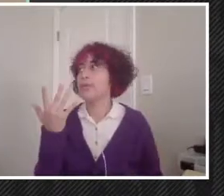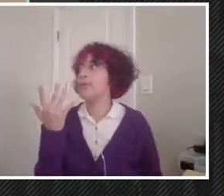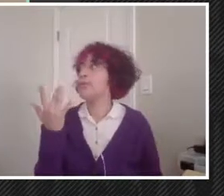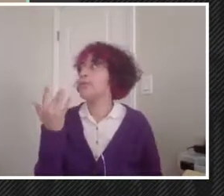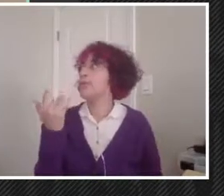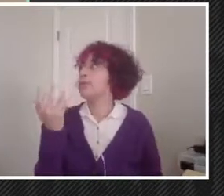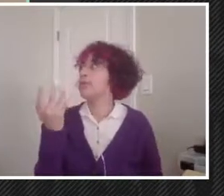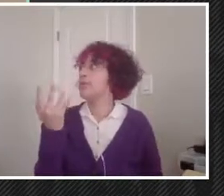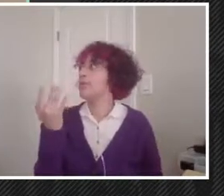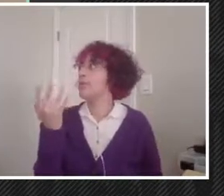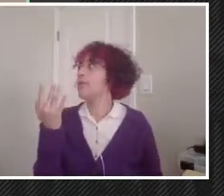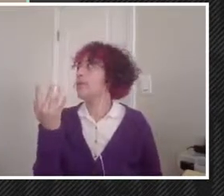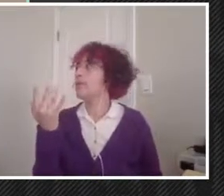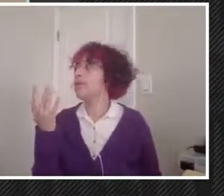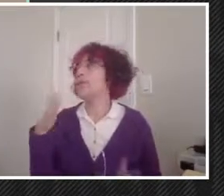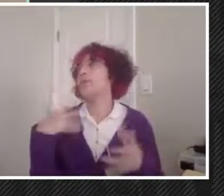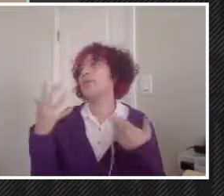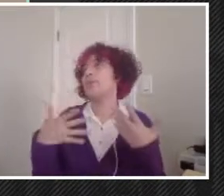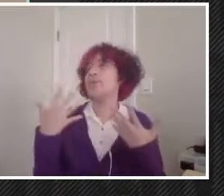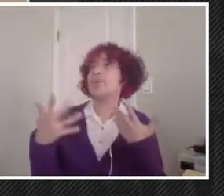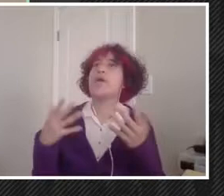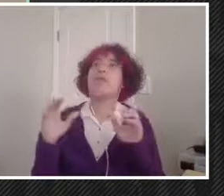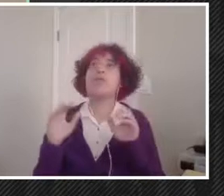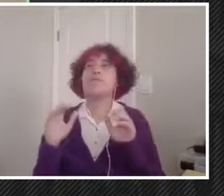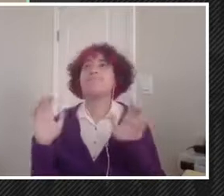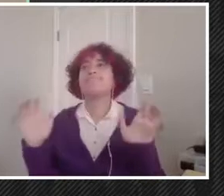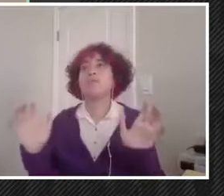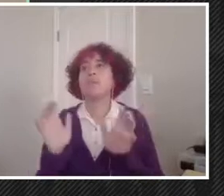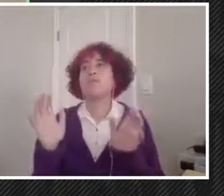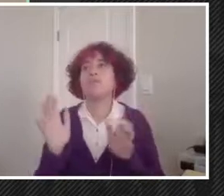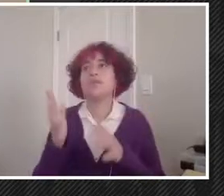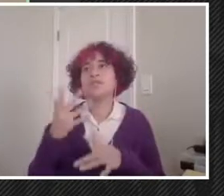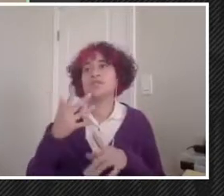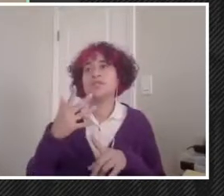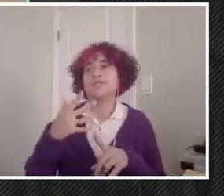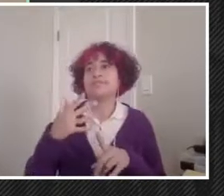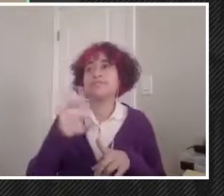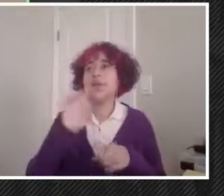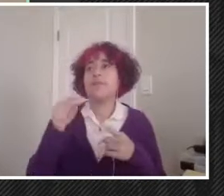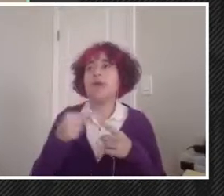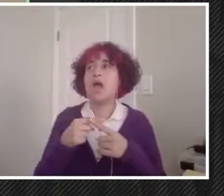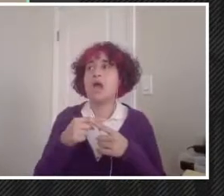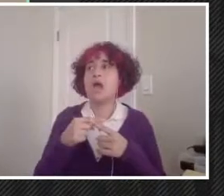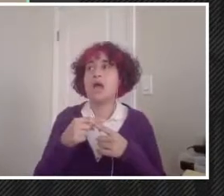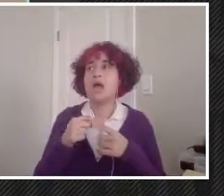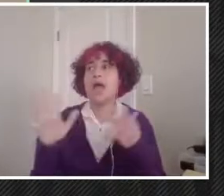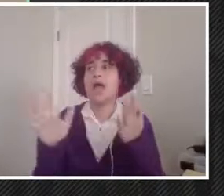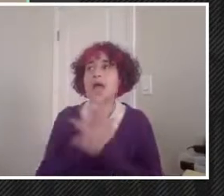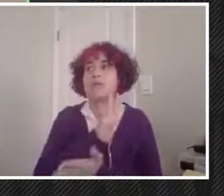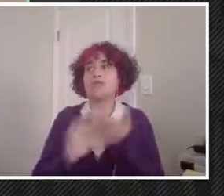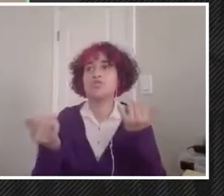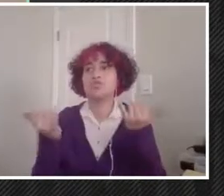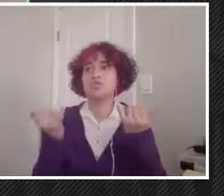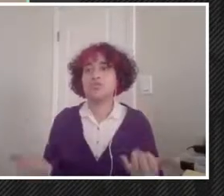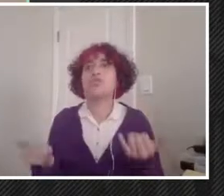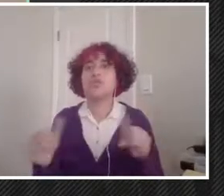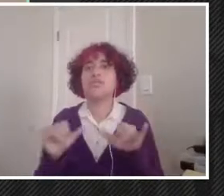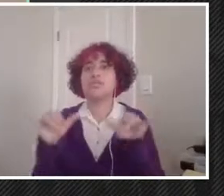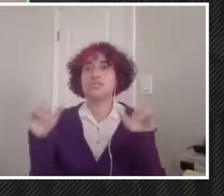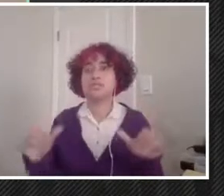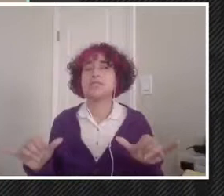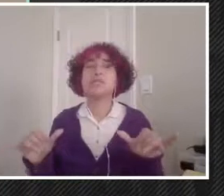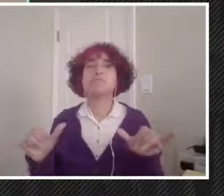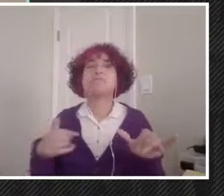in the movements around, you know, abolition of the carceral state, you know, when I think about folks